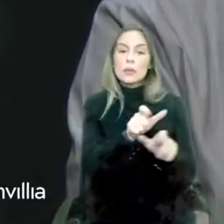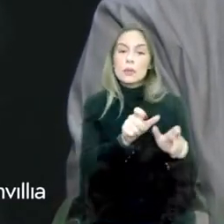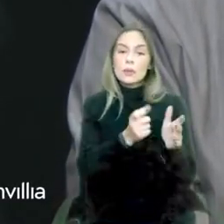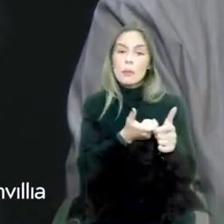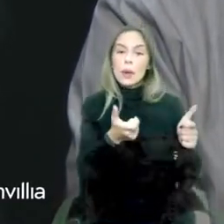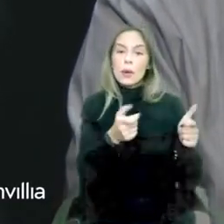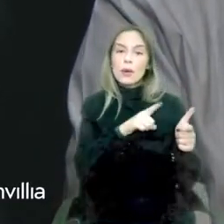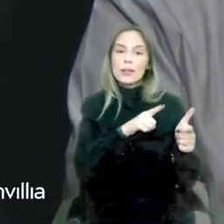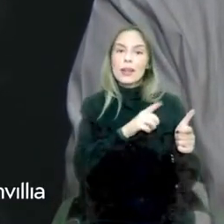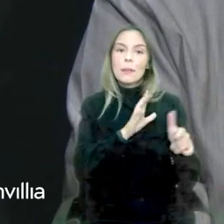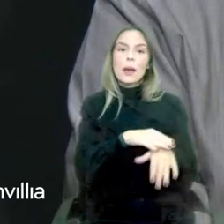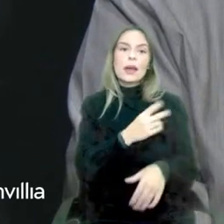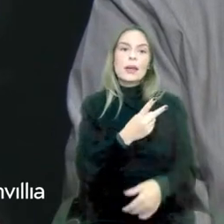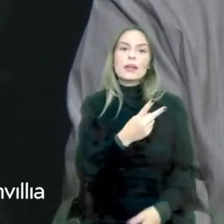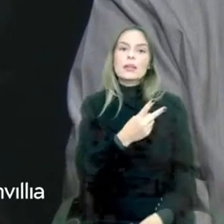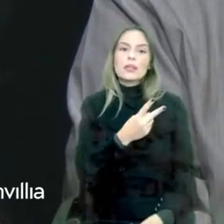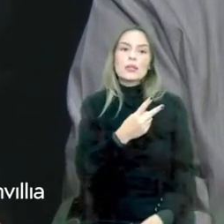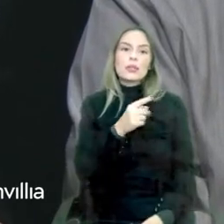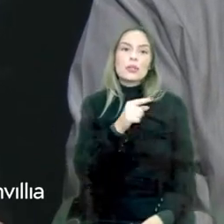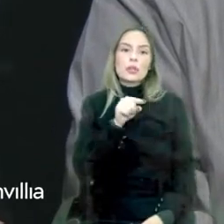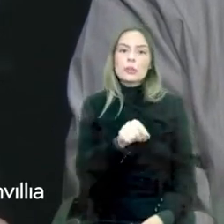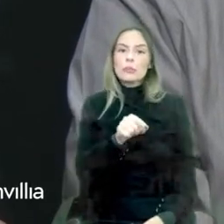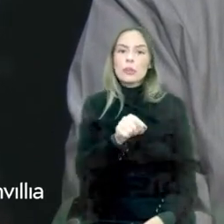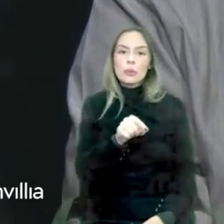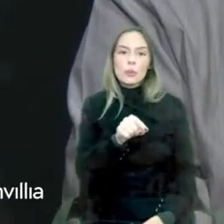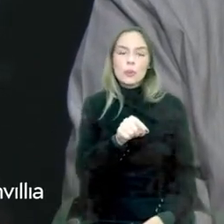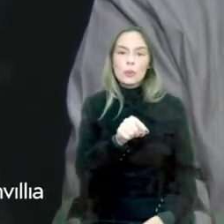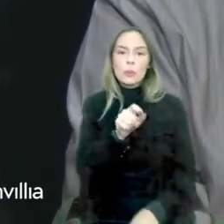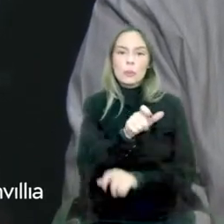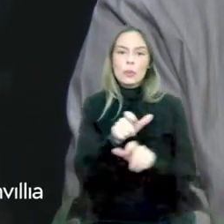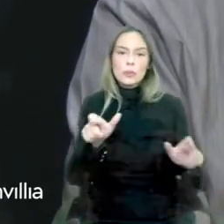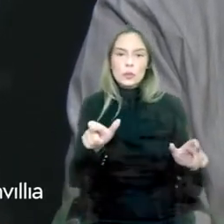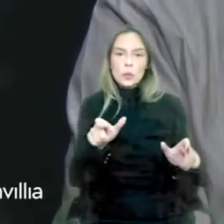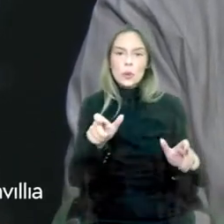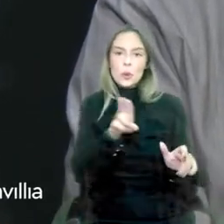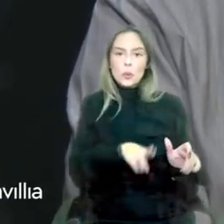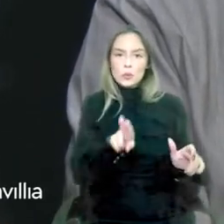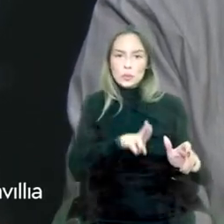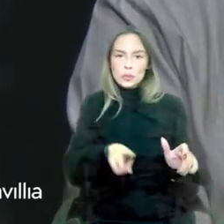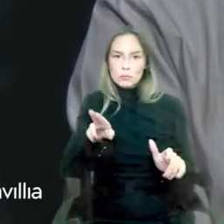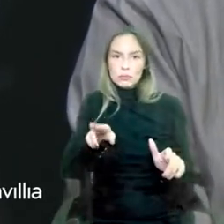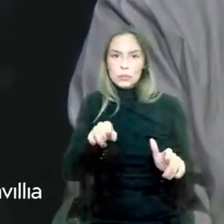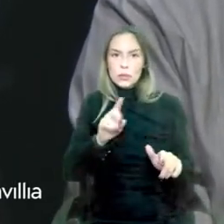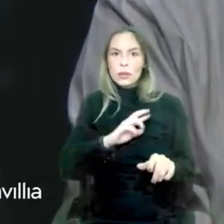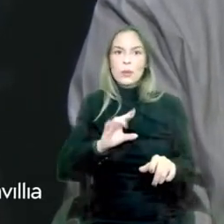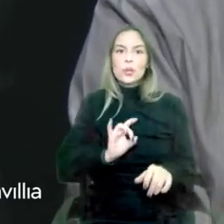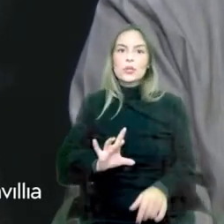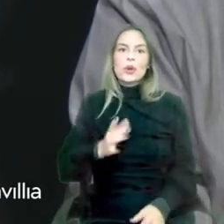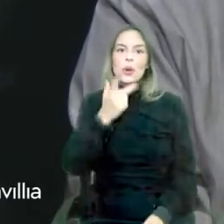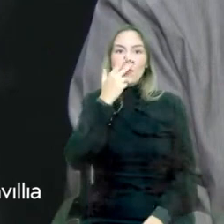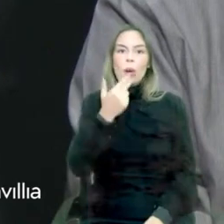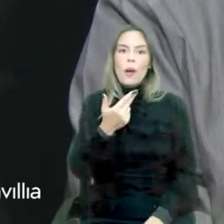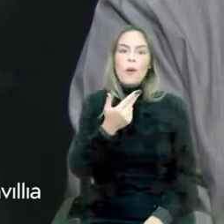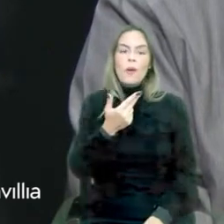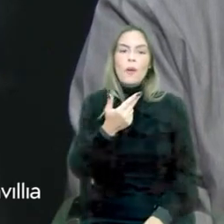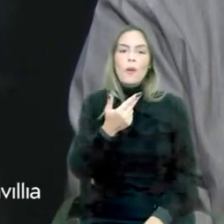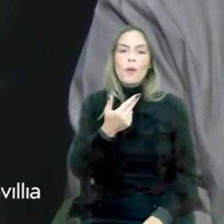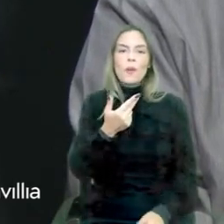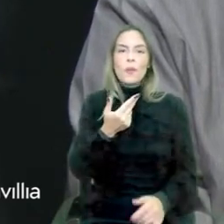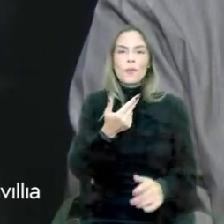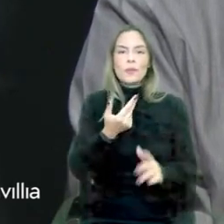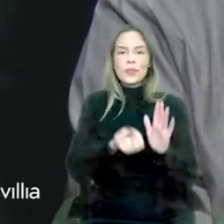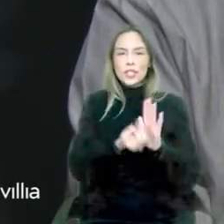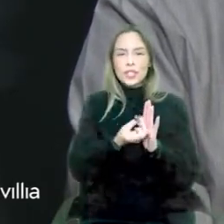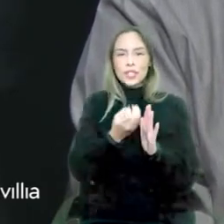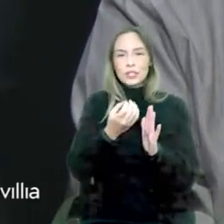200,000 SKUs. And they have been using not only Gen AI. Gen AI now is the new fashion, but anyway, they have been